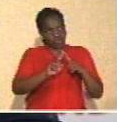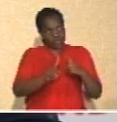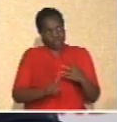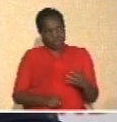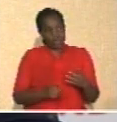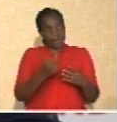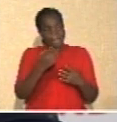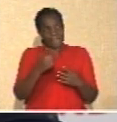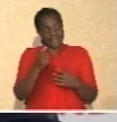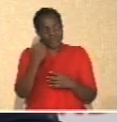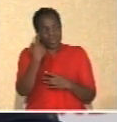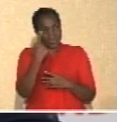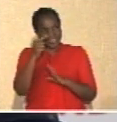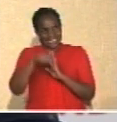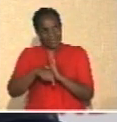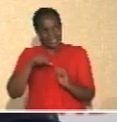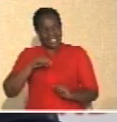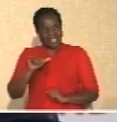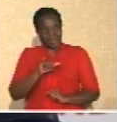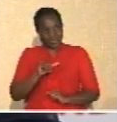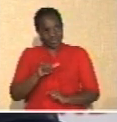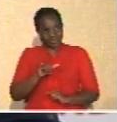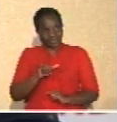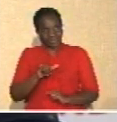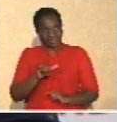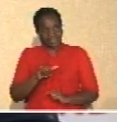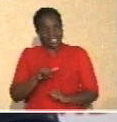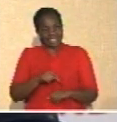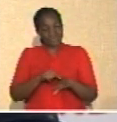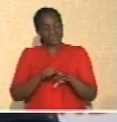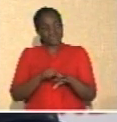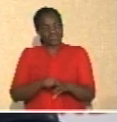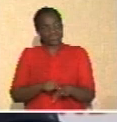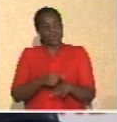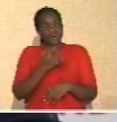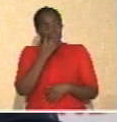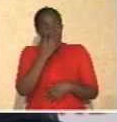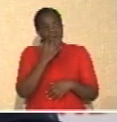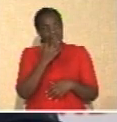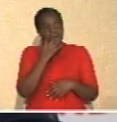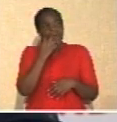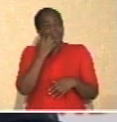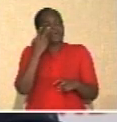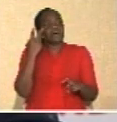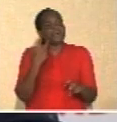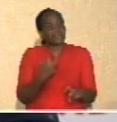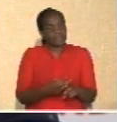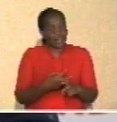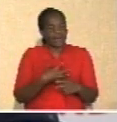scenario would be the one that presents you with outright pneumonia. So they are really struggling, and they are out of breath,